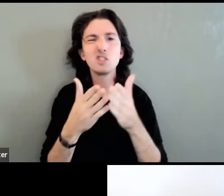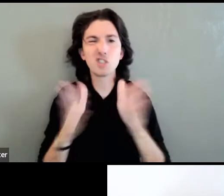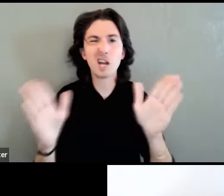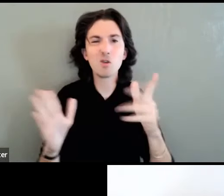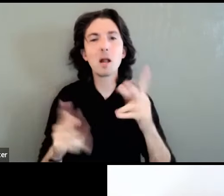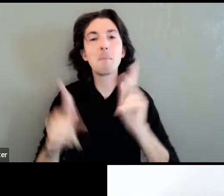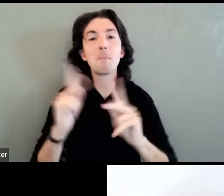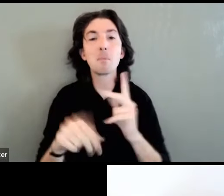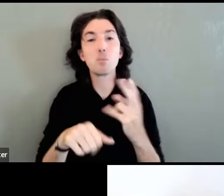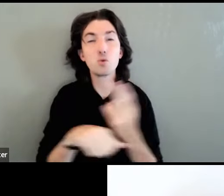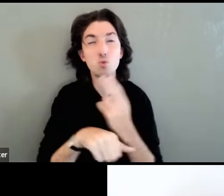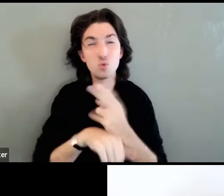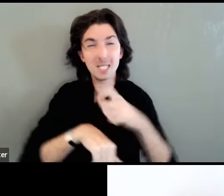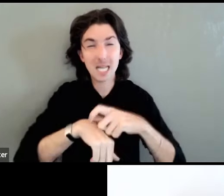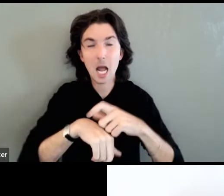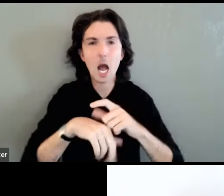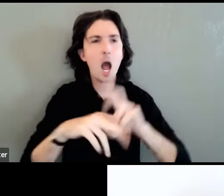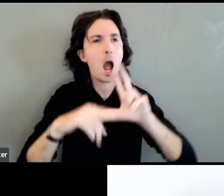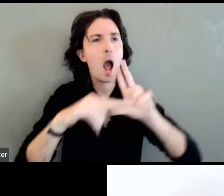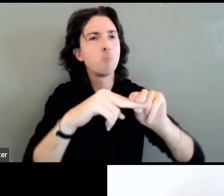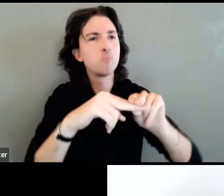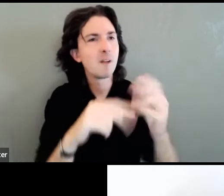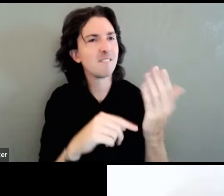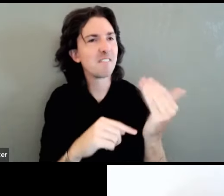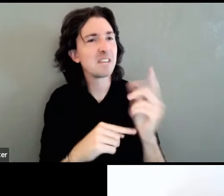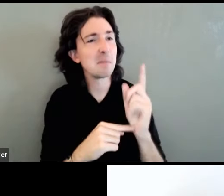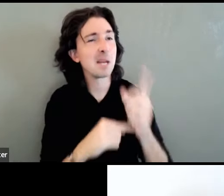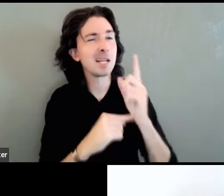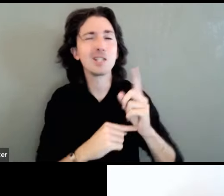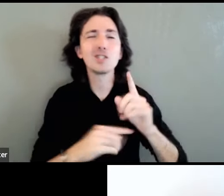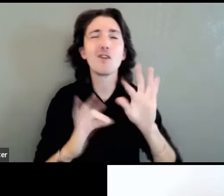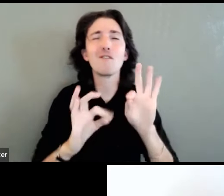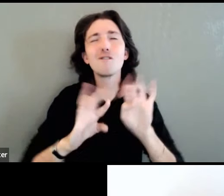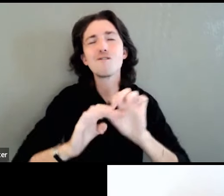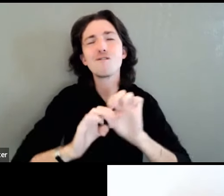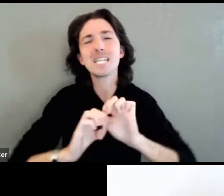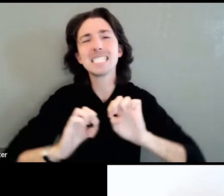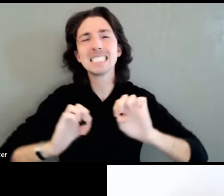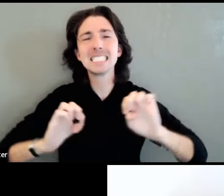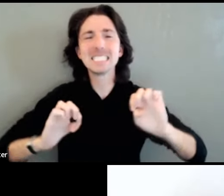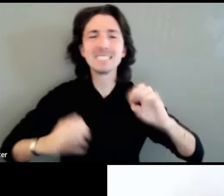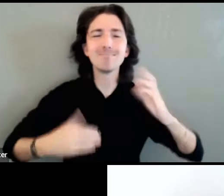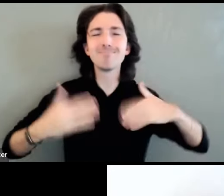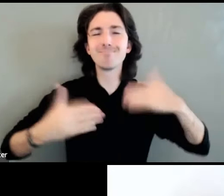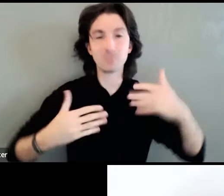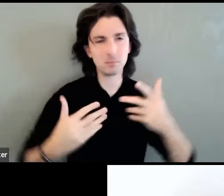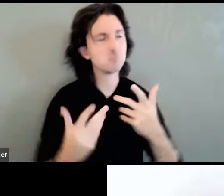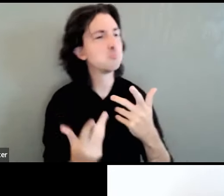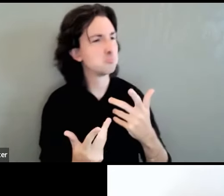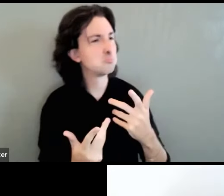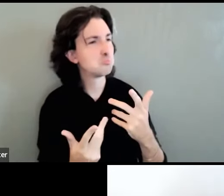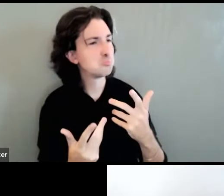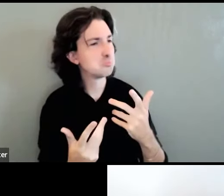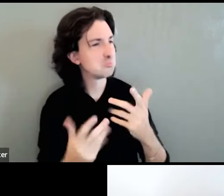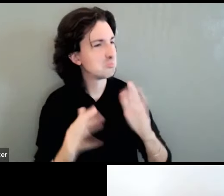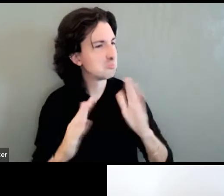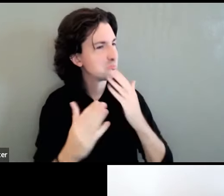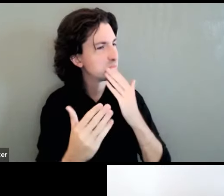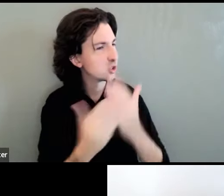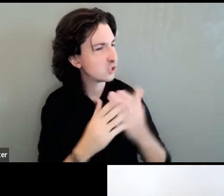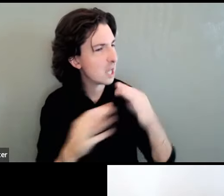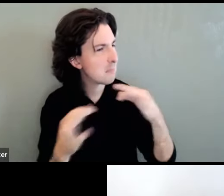Okay. I think that was an excellent explanation. So here's, I think, an important one that probably a lot of actors